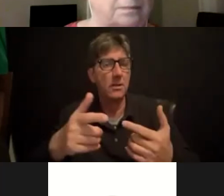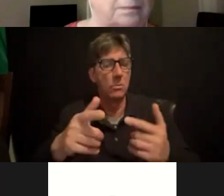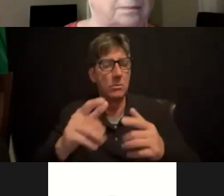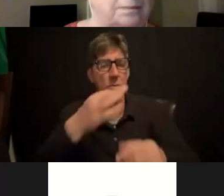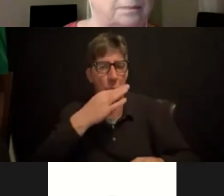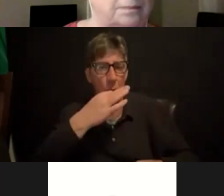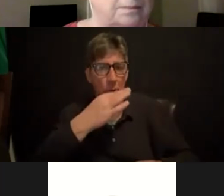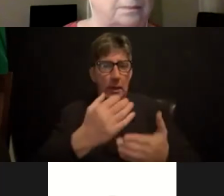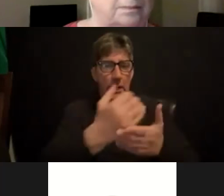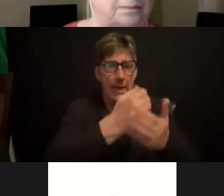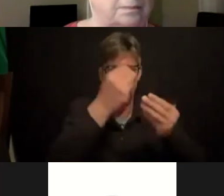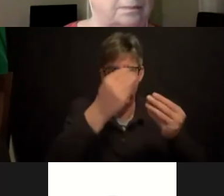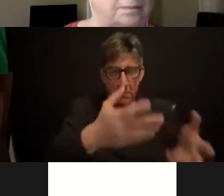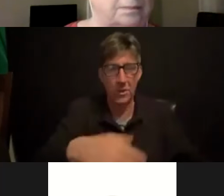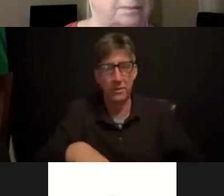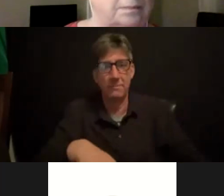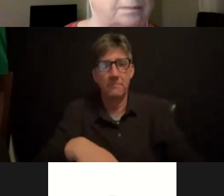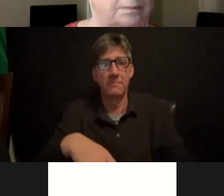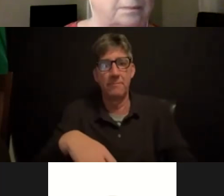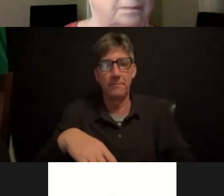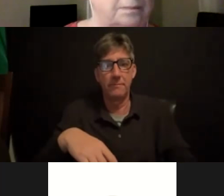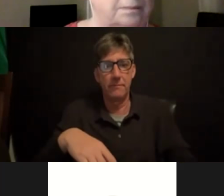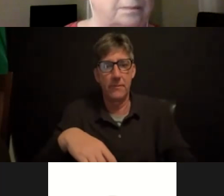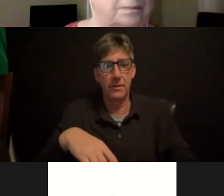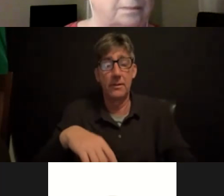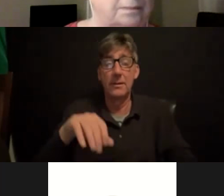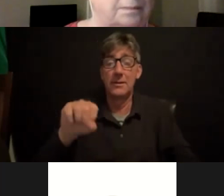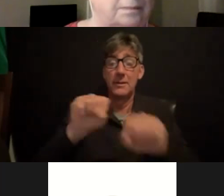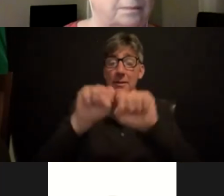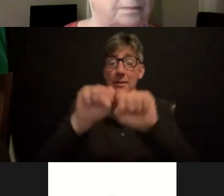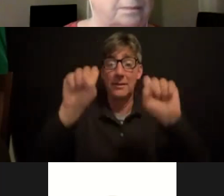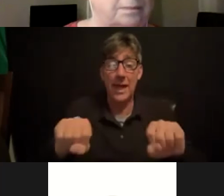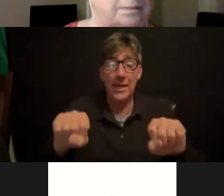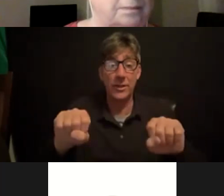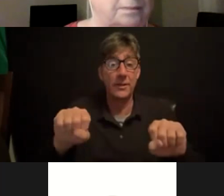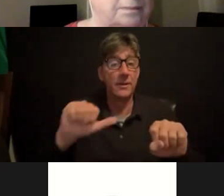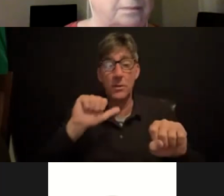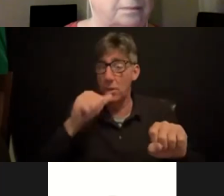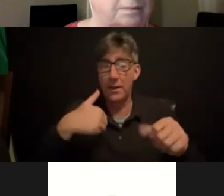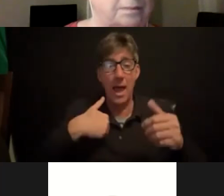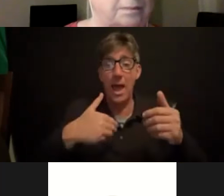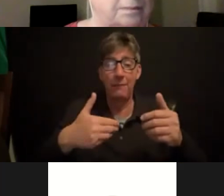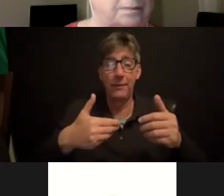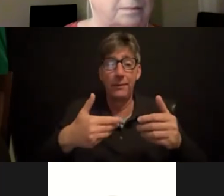And you know, it is, you know, the stations don't each come with their own maintenance budget. It's part of the bigger